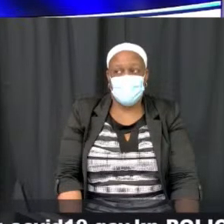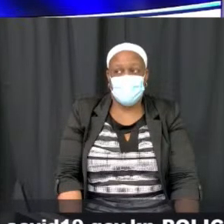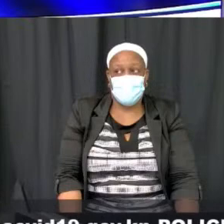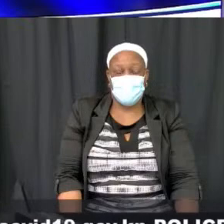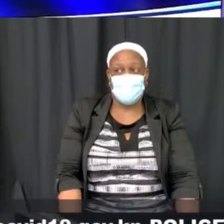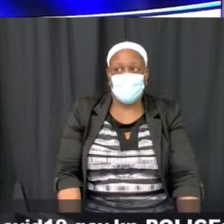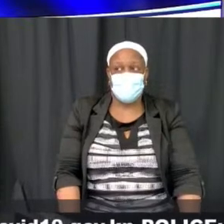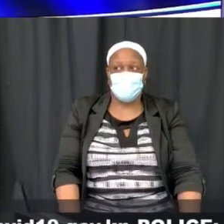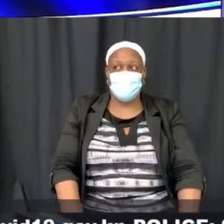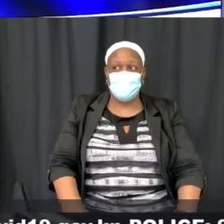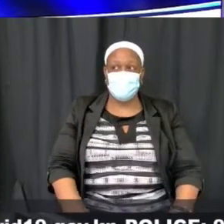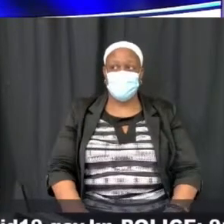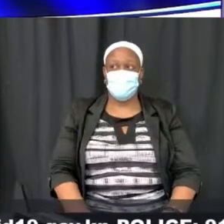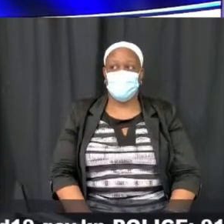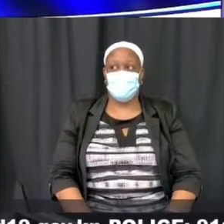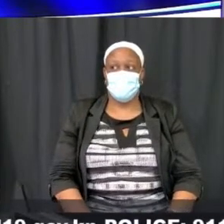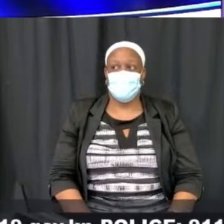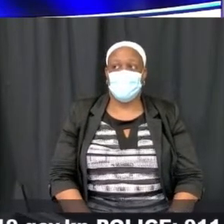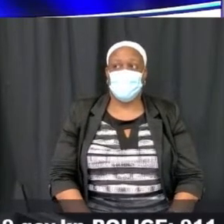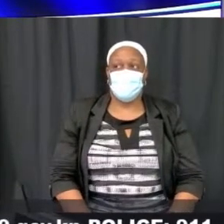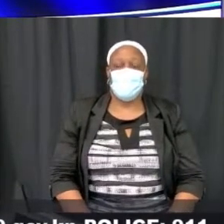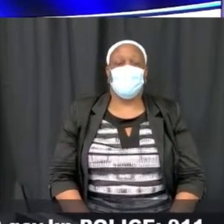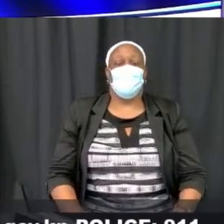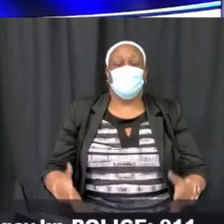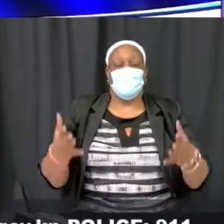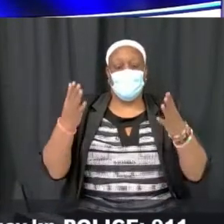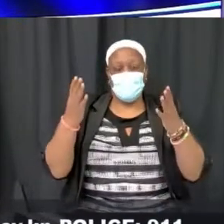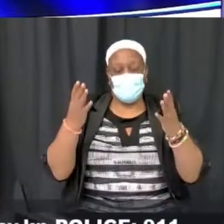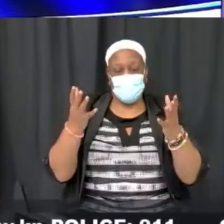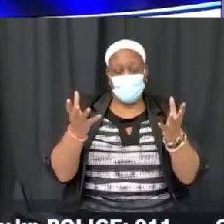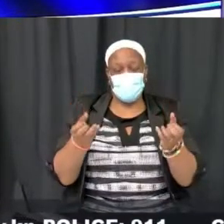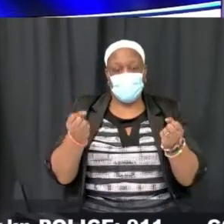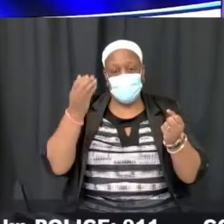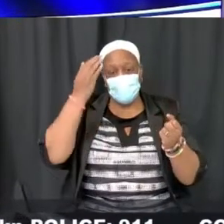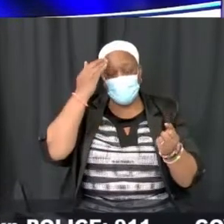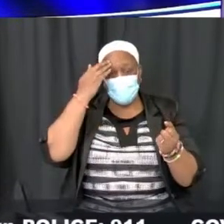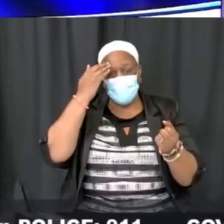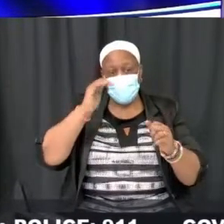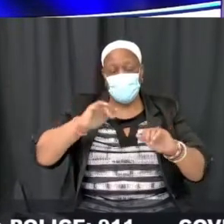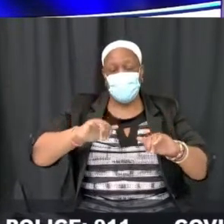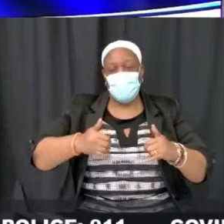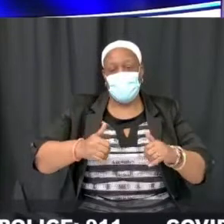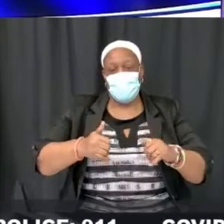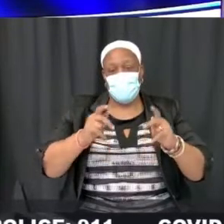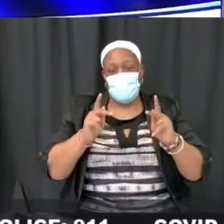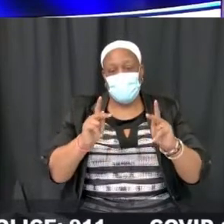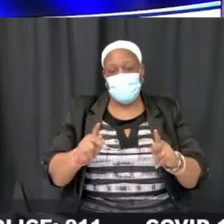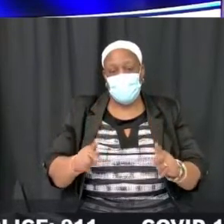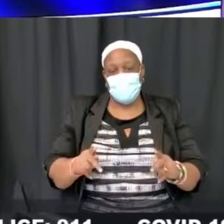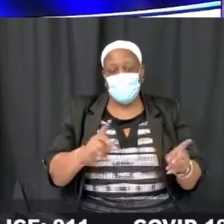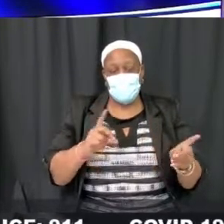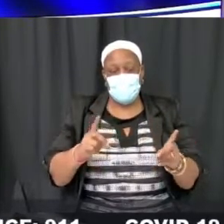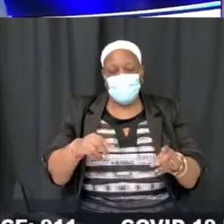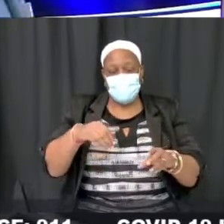hospitalized, if they're doing well, if they're recuperating, how are they coming along? A general.